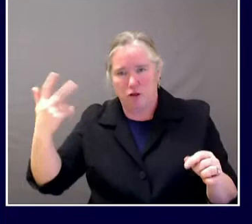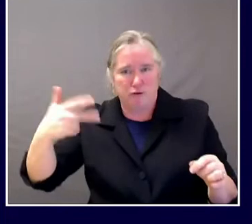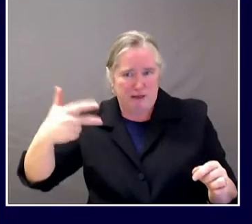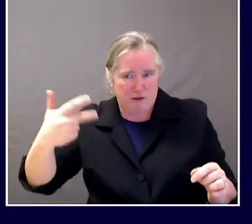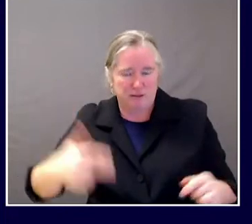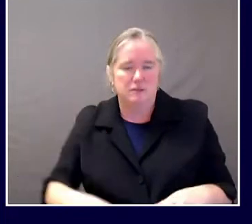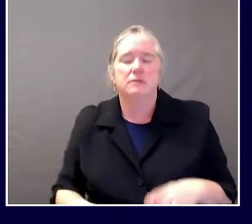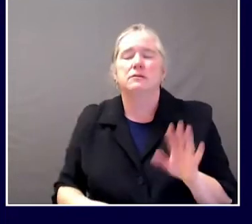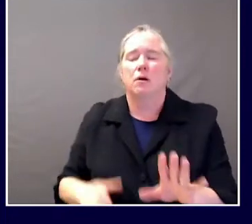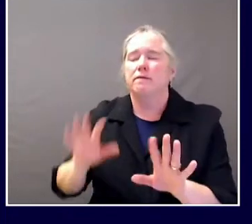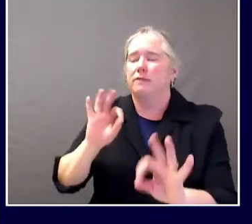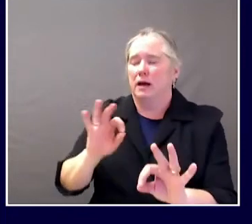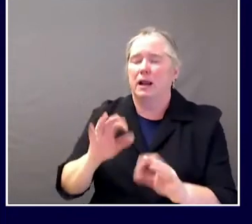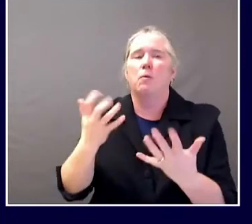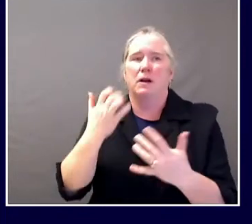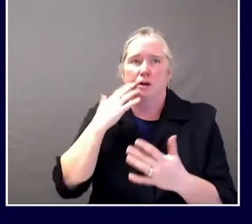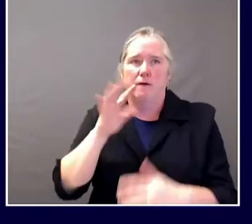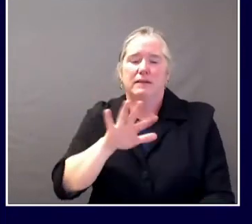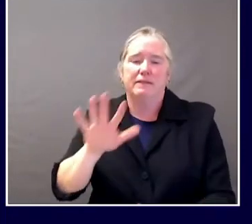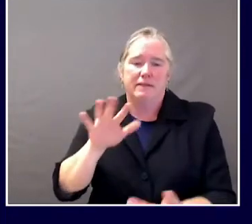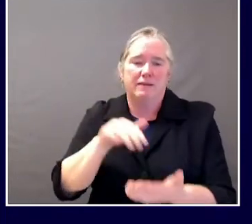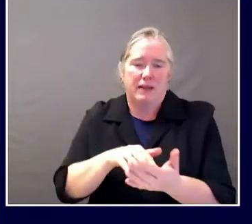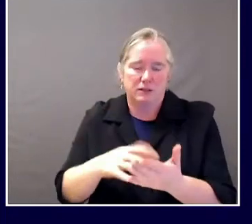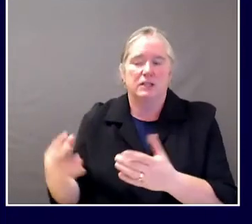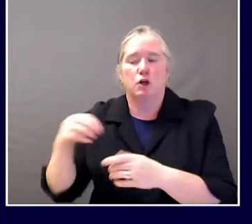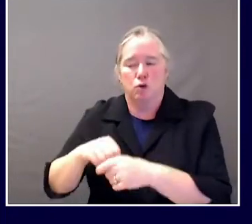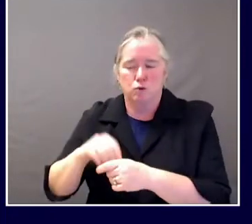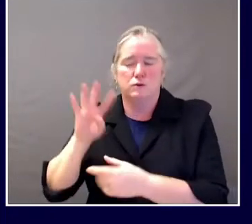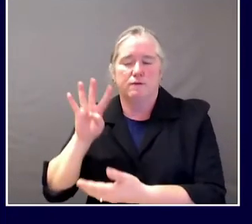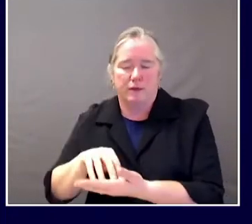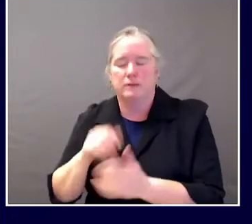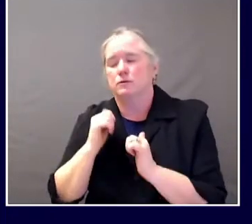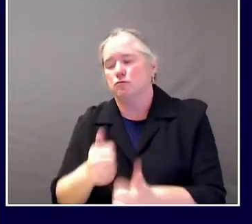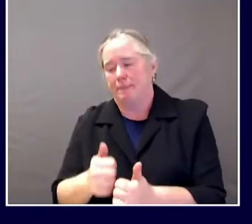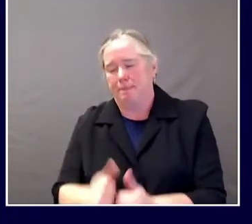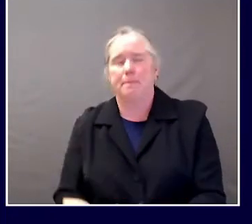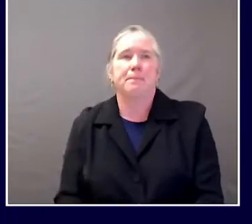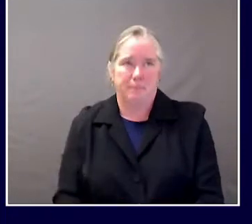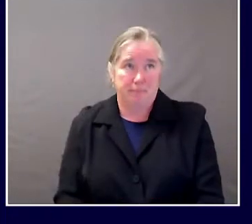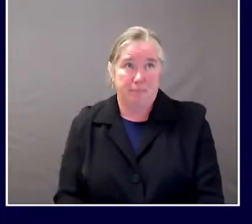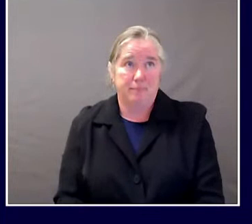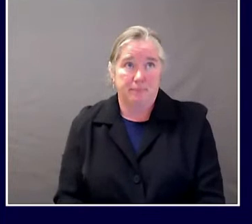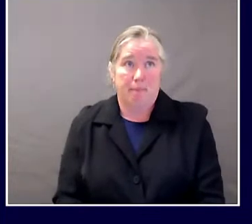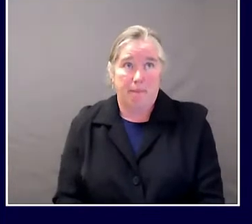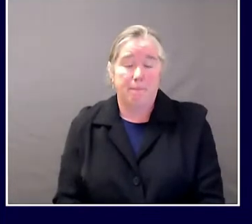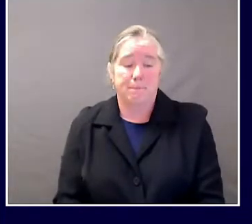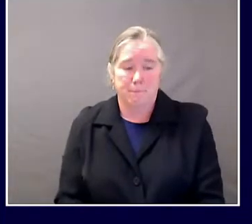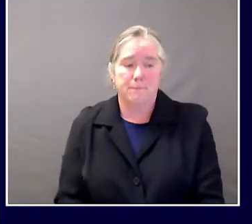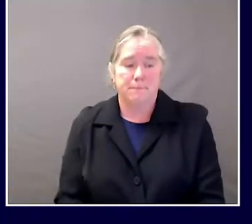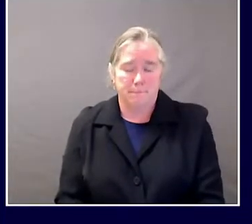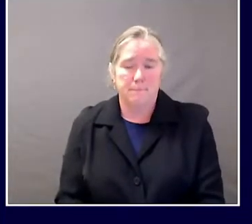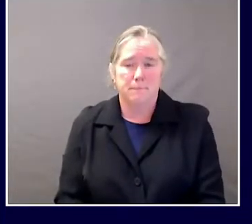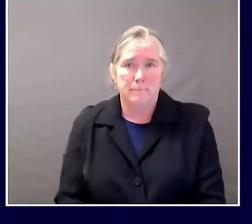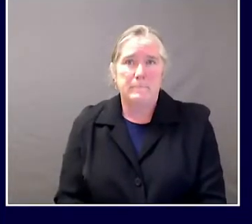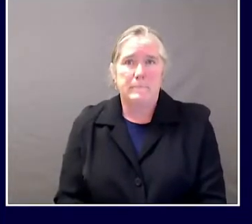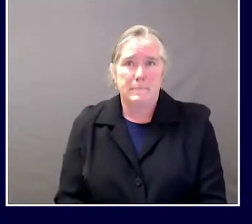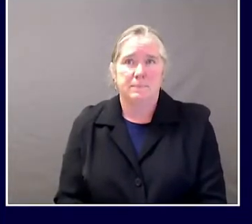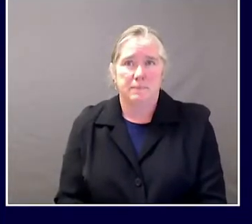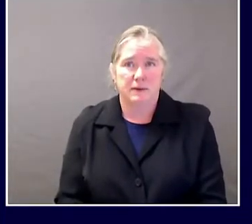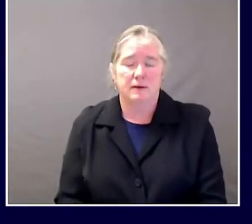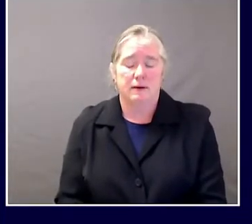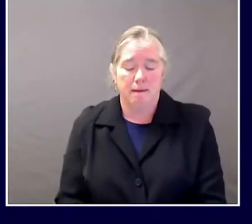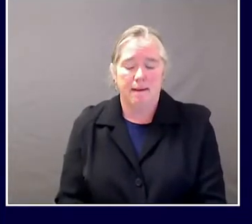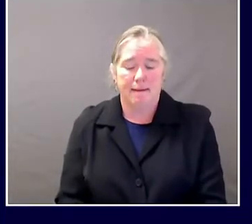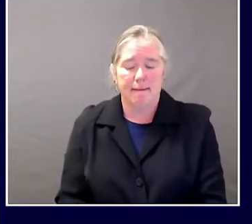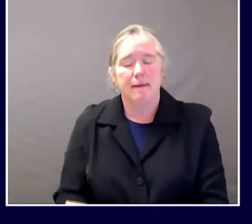include the 4,000 that went to 4,000 plus. Okay. Correct. Correct. Great. So staying on vaccinations topic, are there